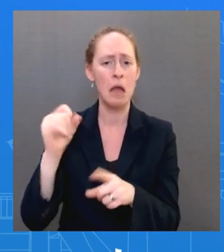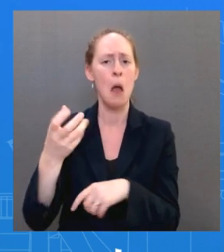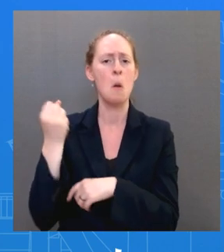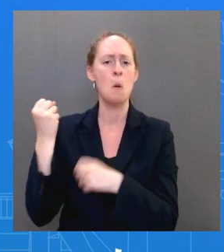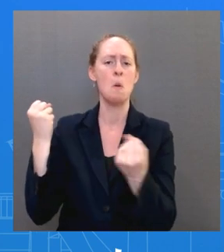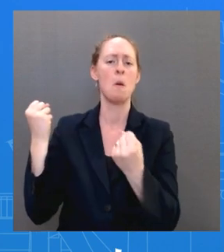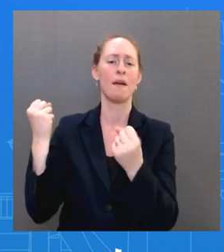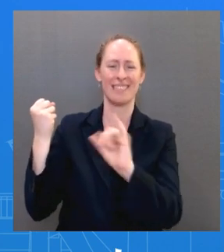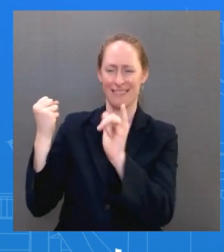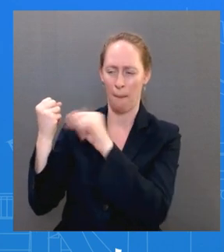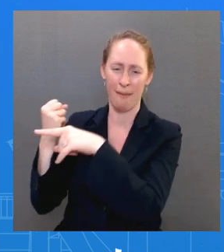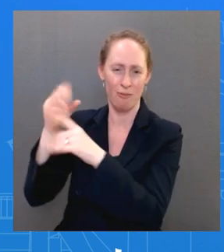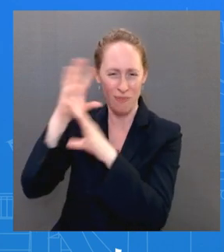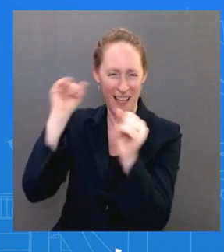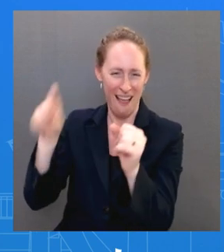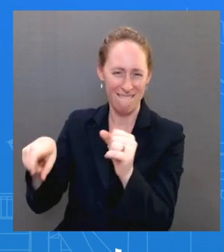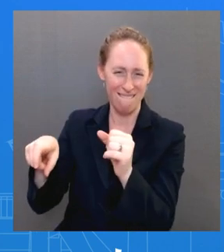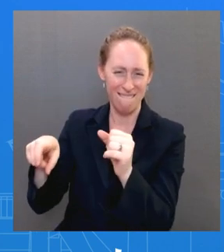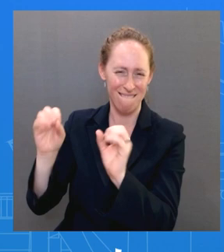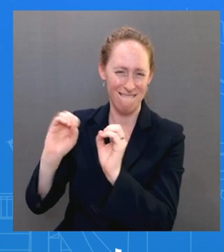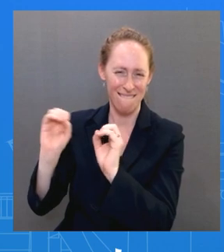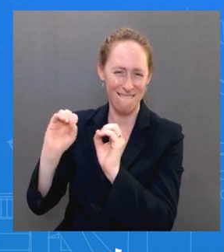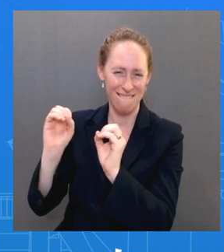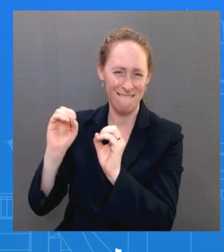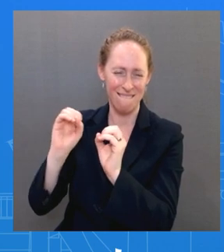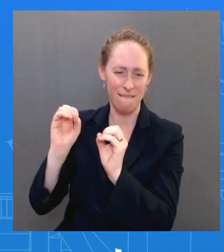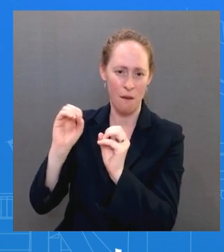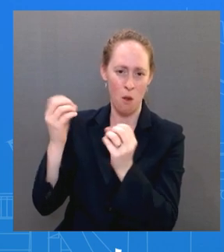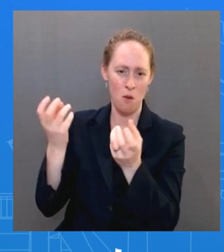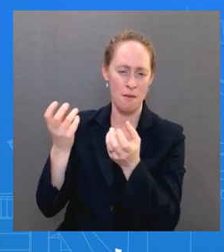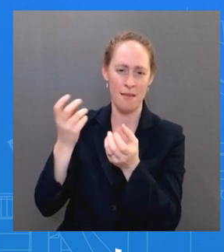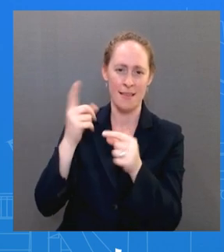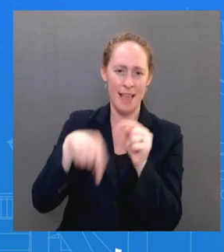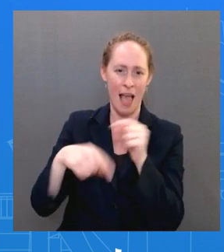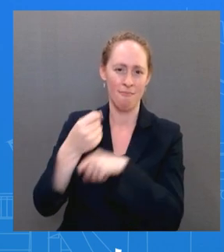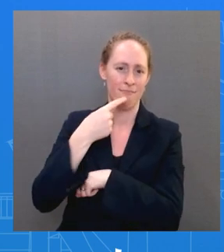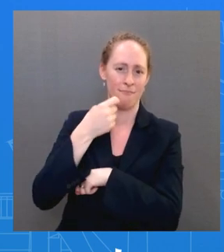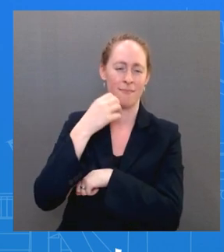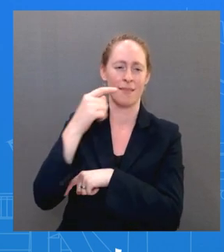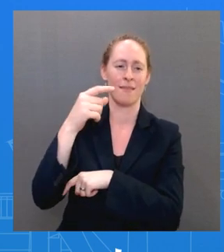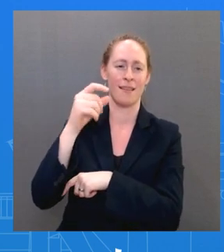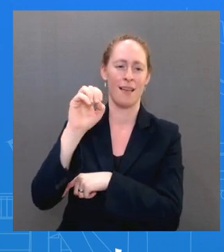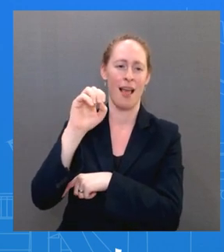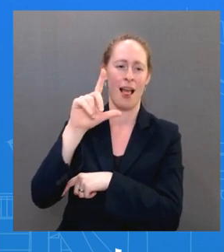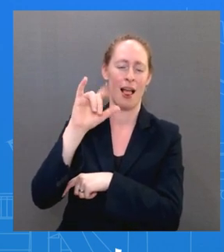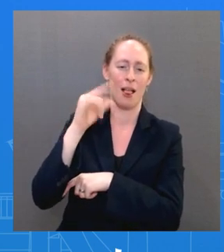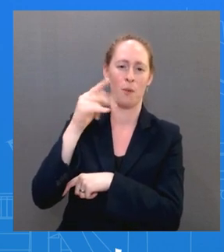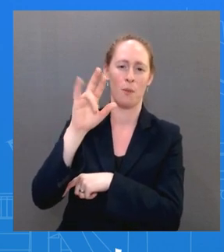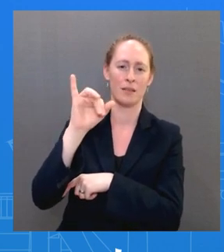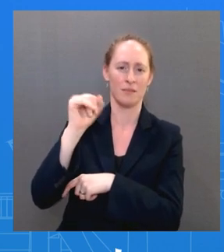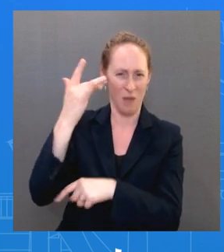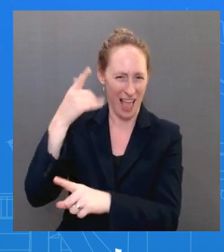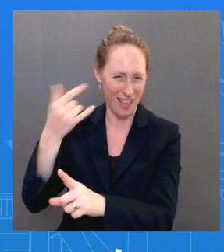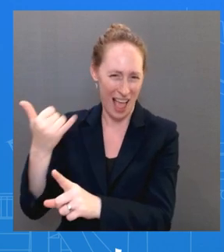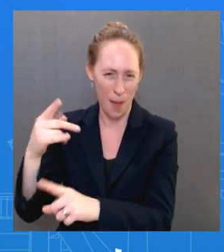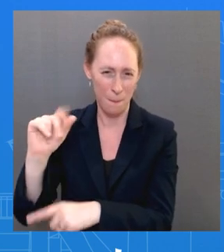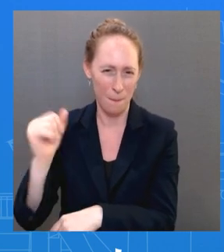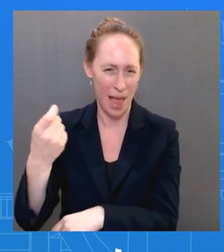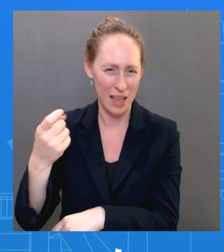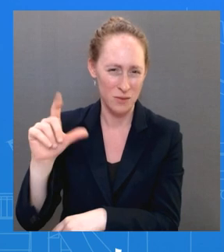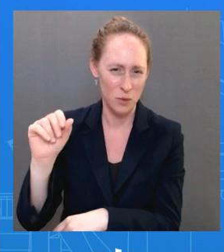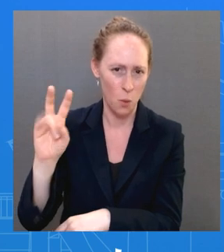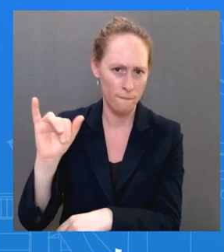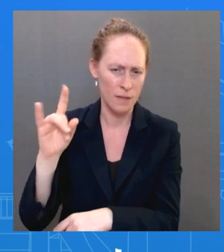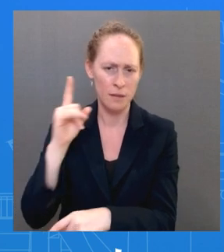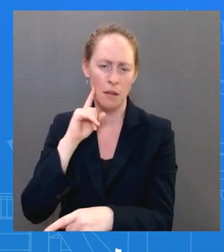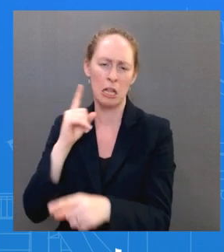atrial fibrillation, we think this is a relatively low risk thing to do. But Dr. O'Connor, as was part of the plan, has been consulting with experts